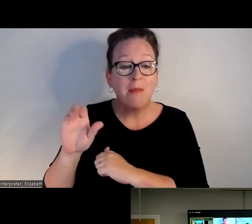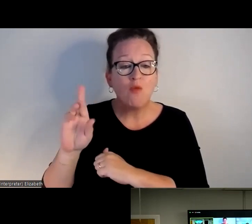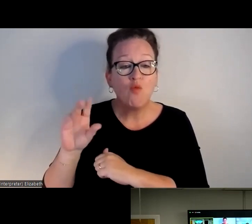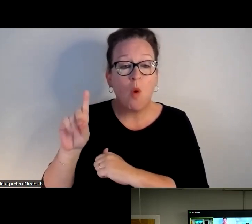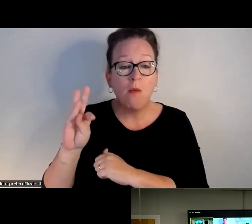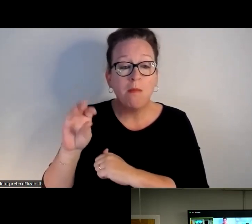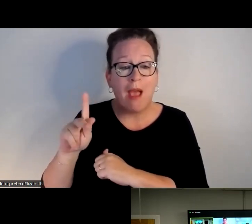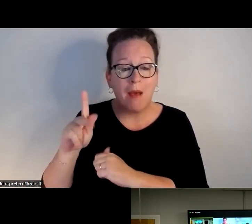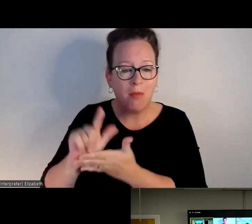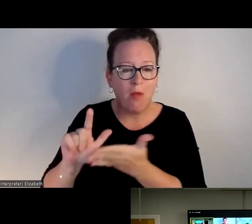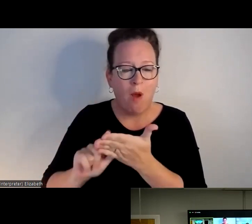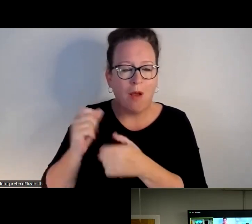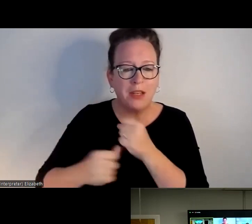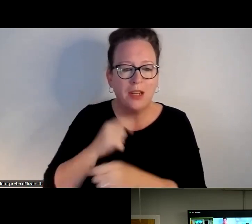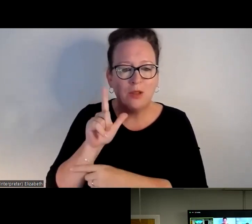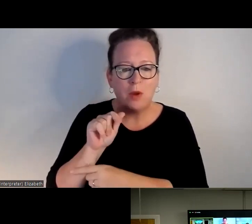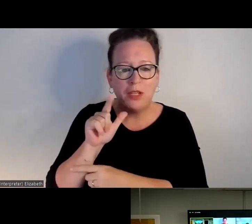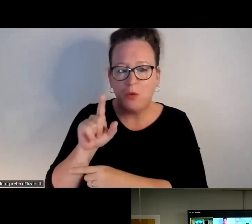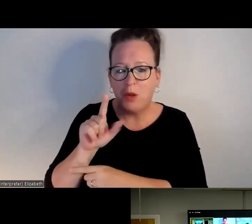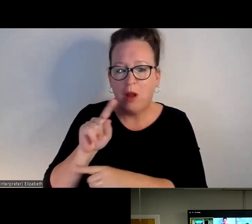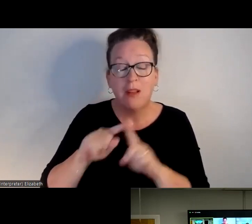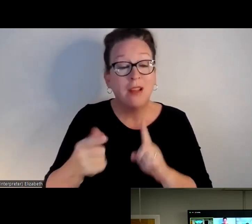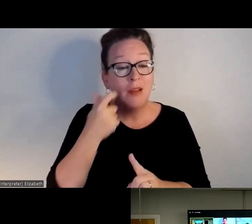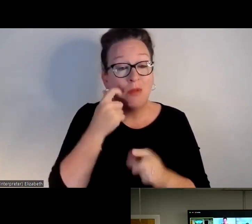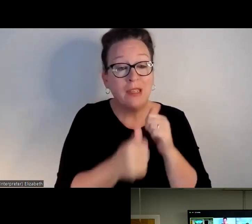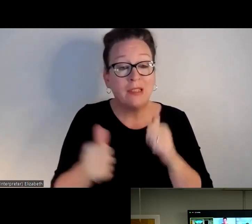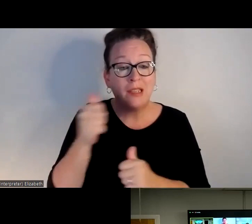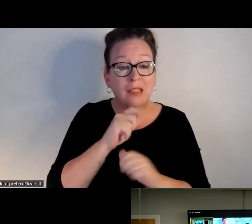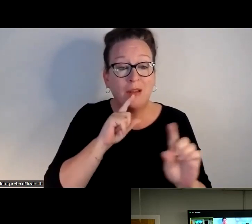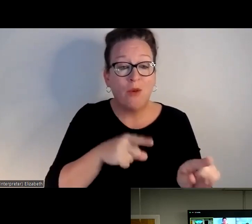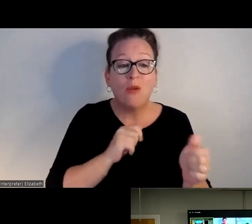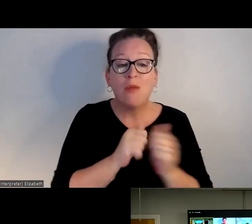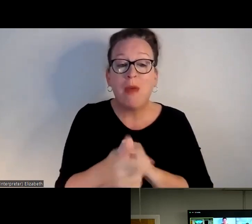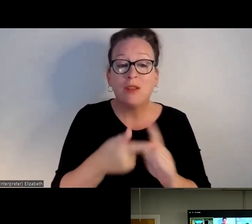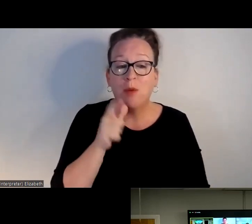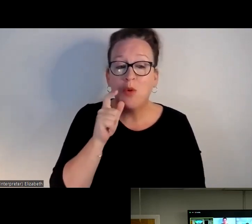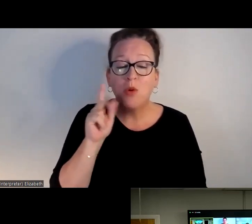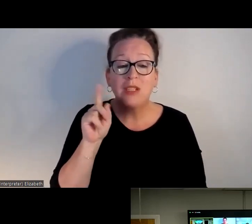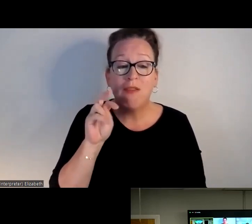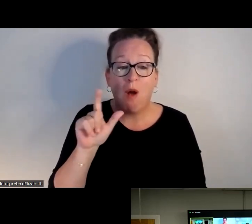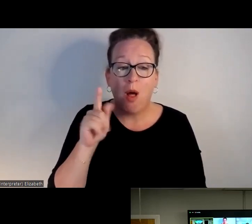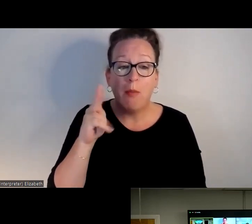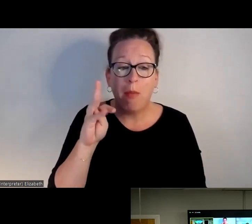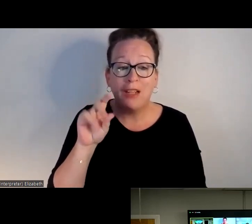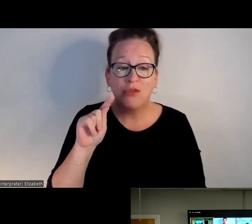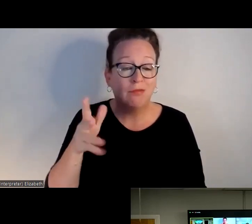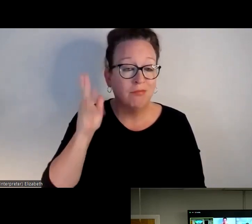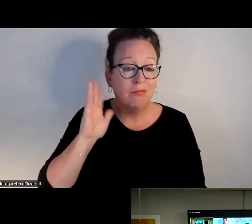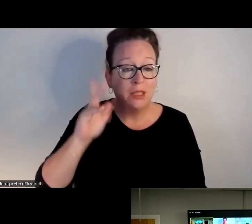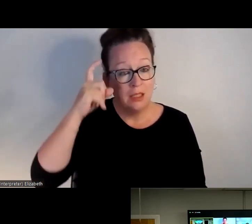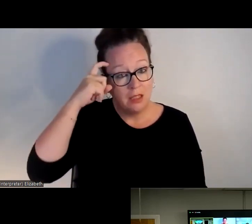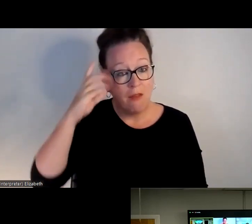2021. But there was an executive order that was passed by Deval Patrick after many years of advocacy by lots of folks, including some in this